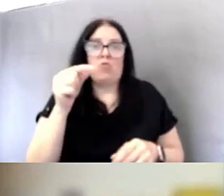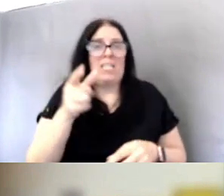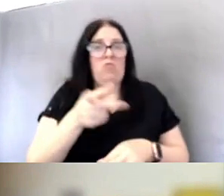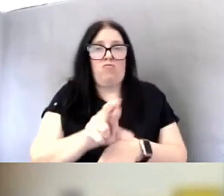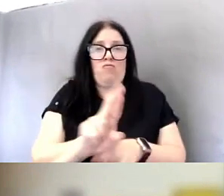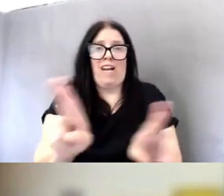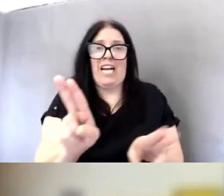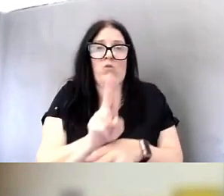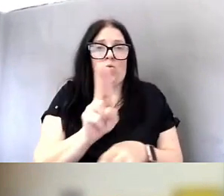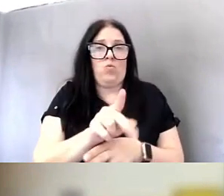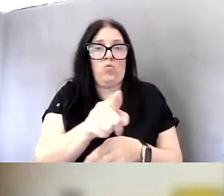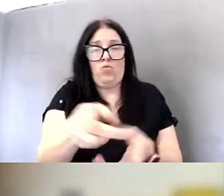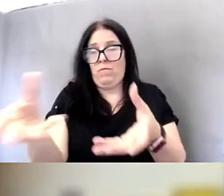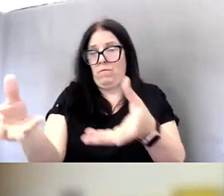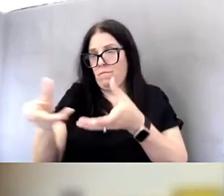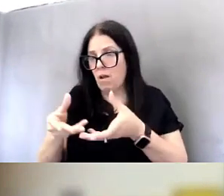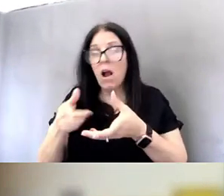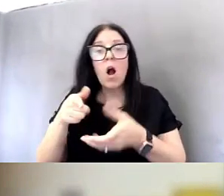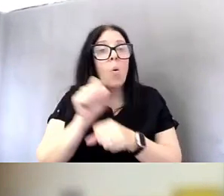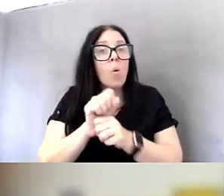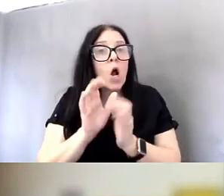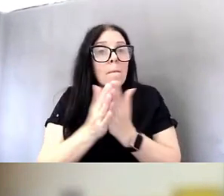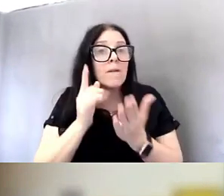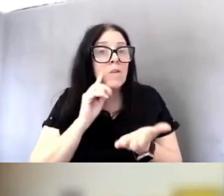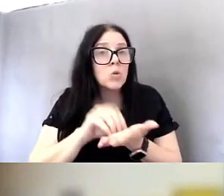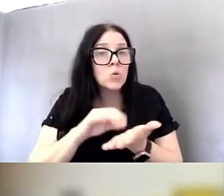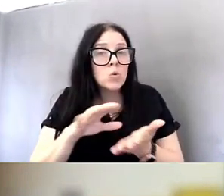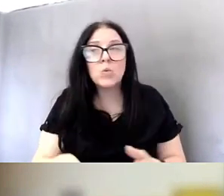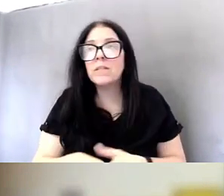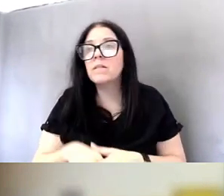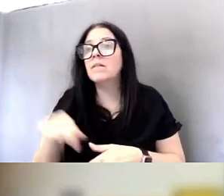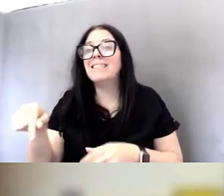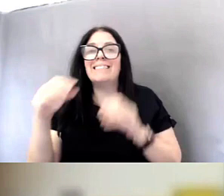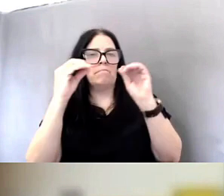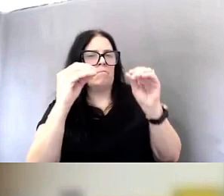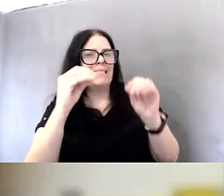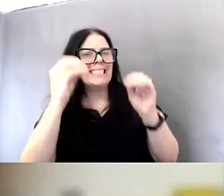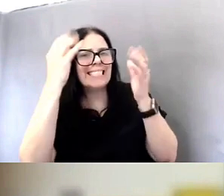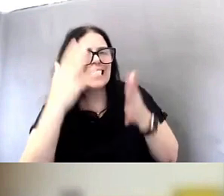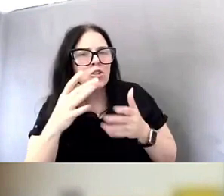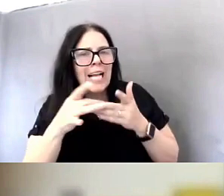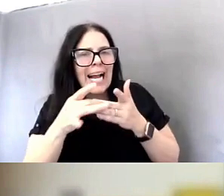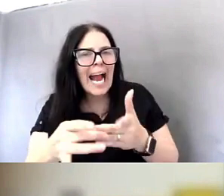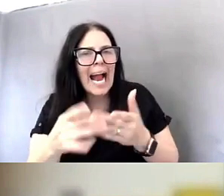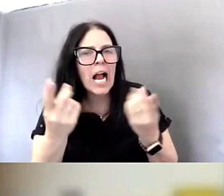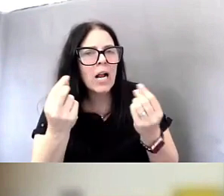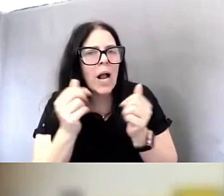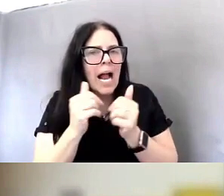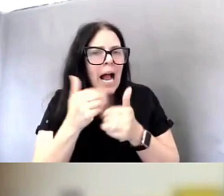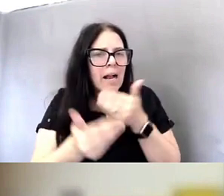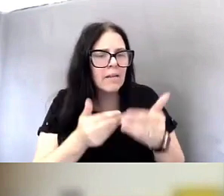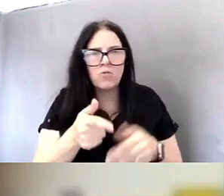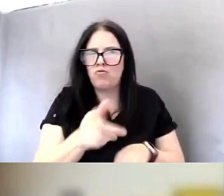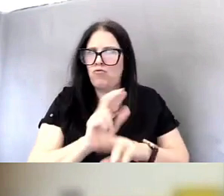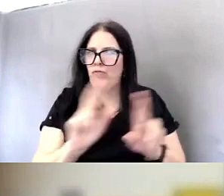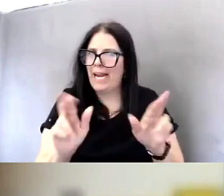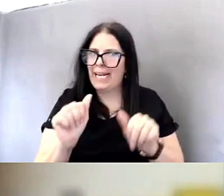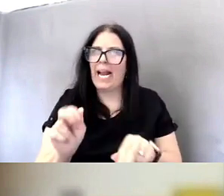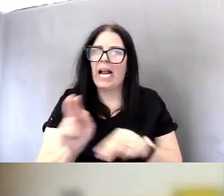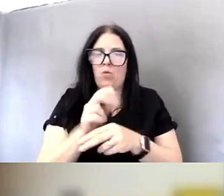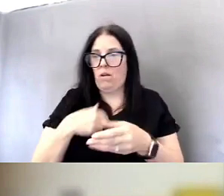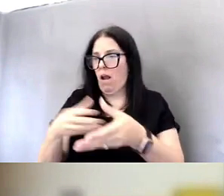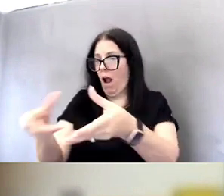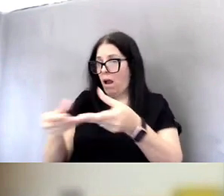for the student. You're given the guidelines for the teacher. So there's things that are ready to go. You can put in your hands